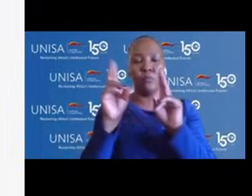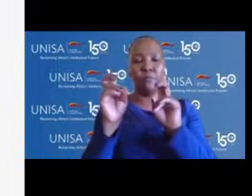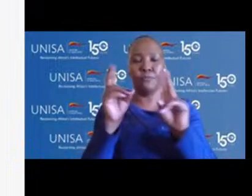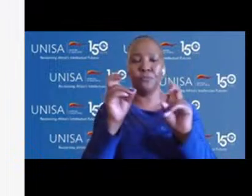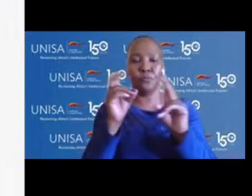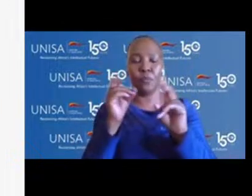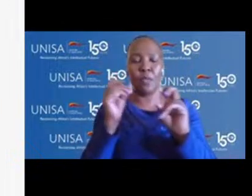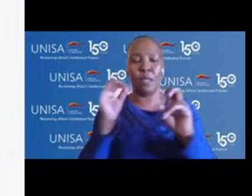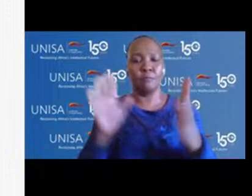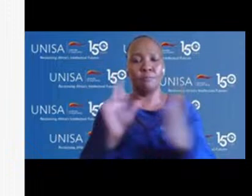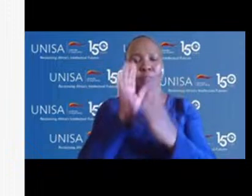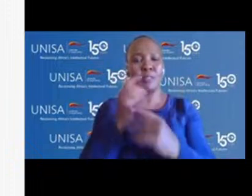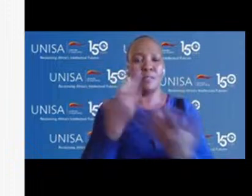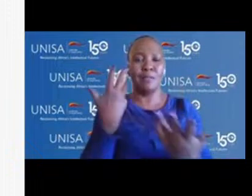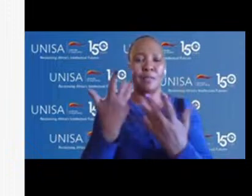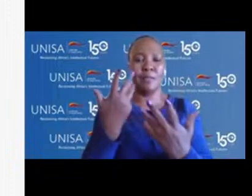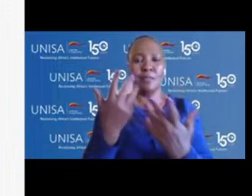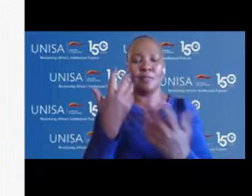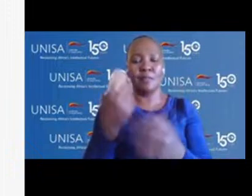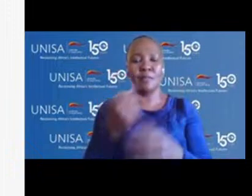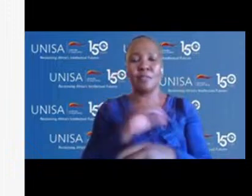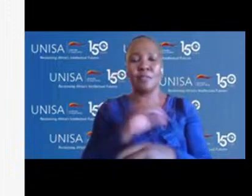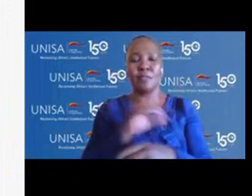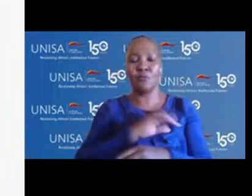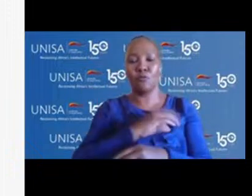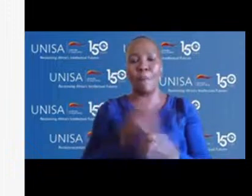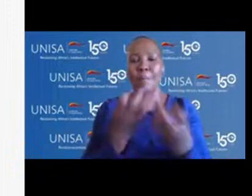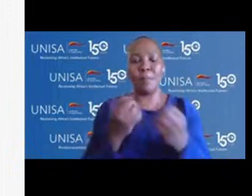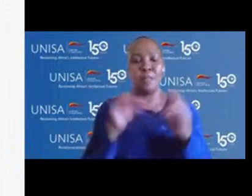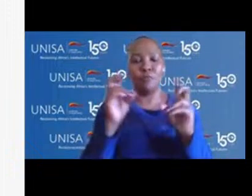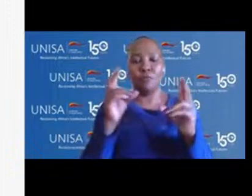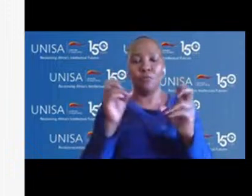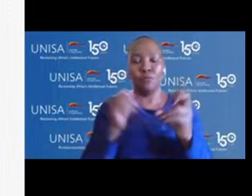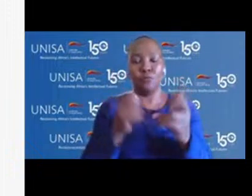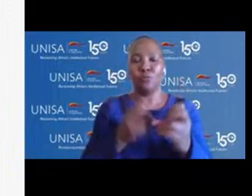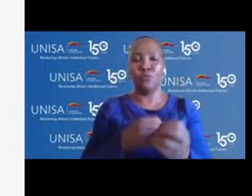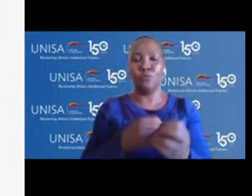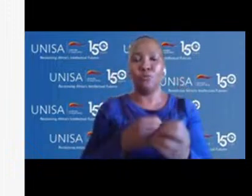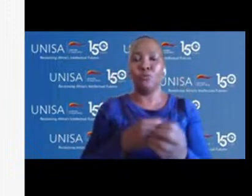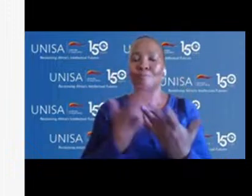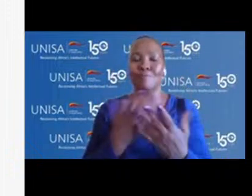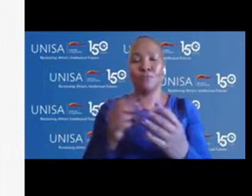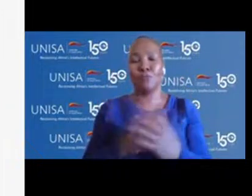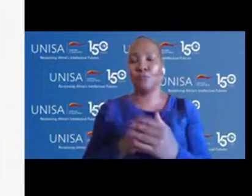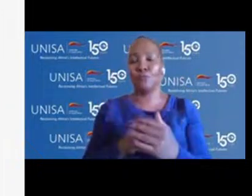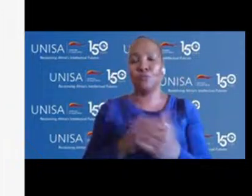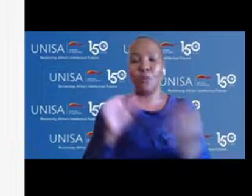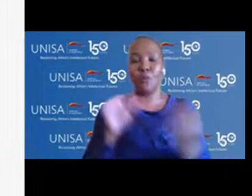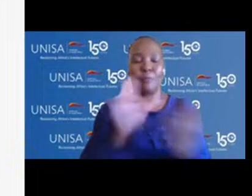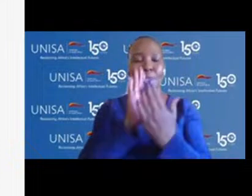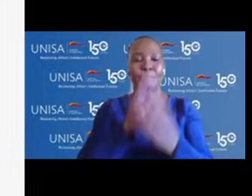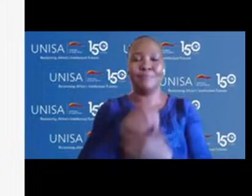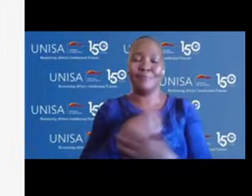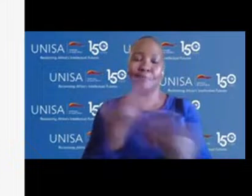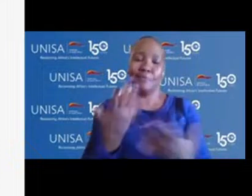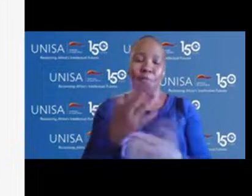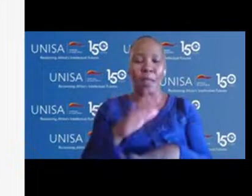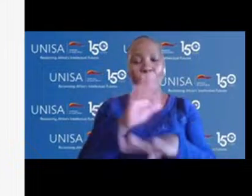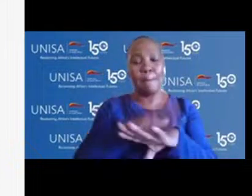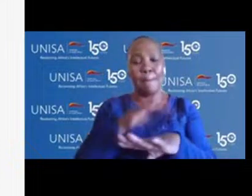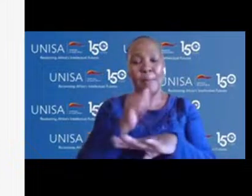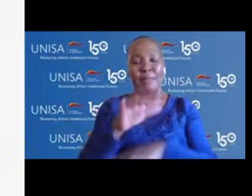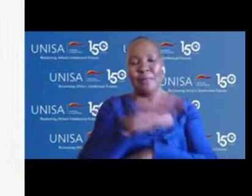or the fact they don't have so many issues to get through. So hopefully that can help. All right, so that's basically how